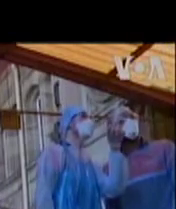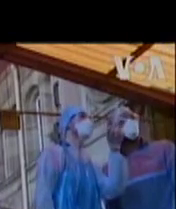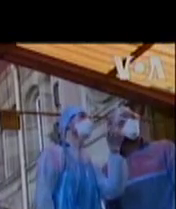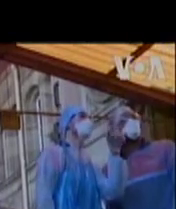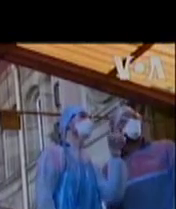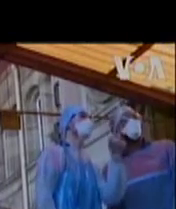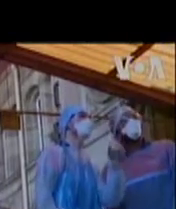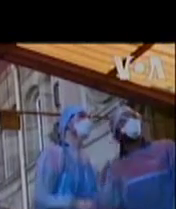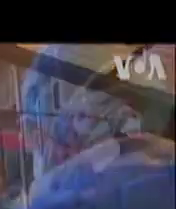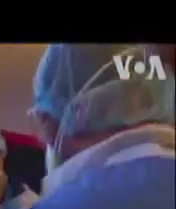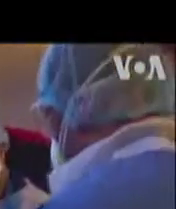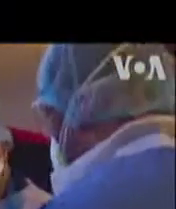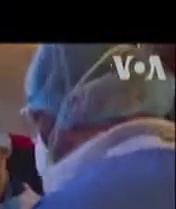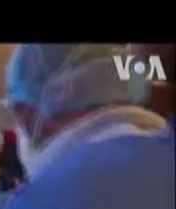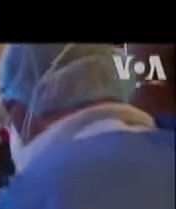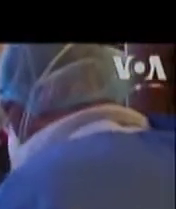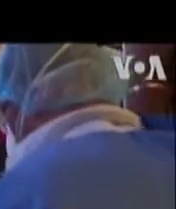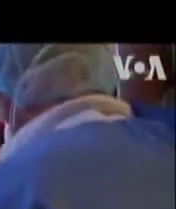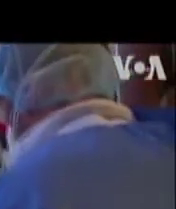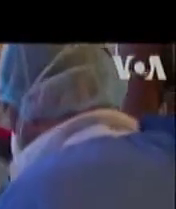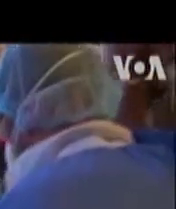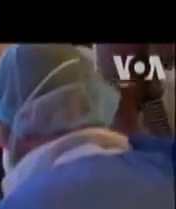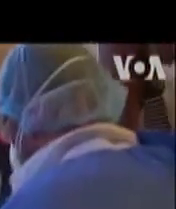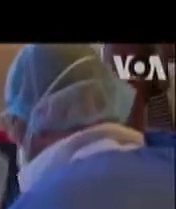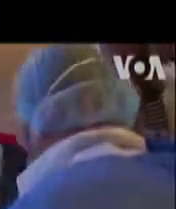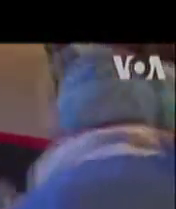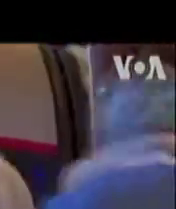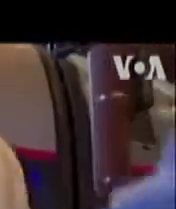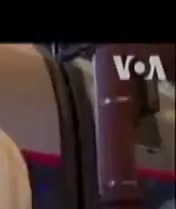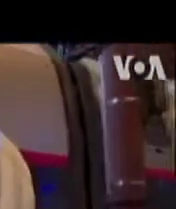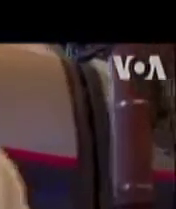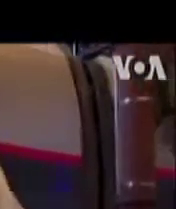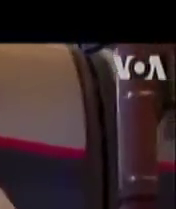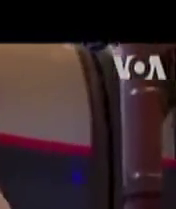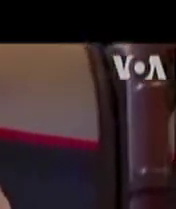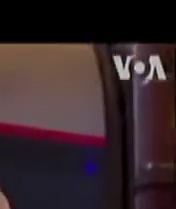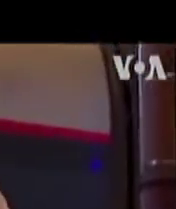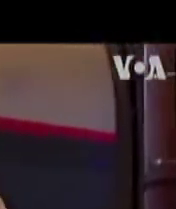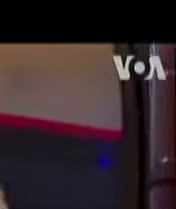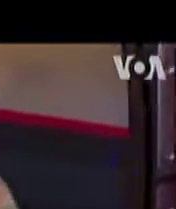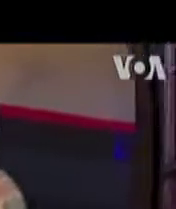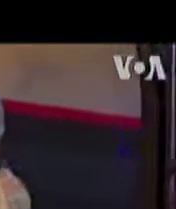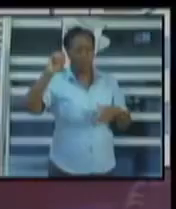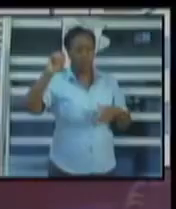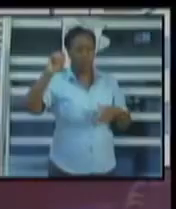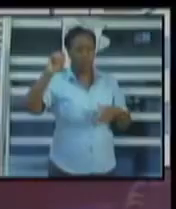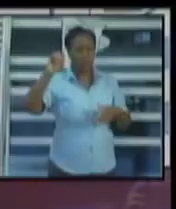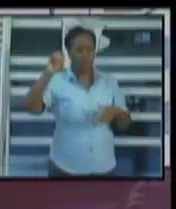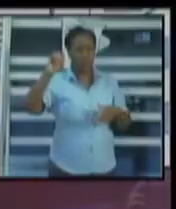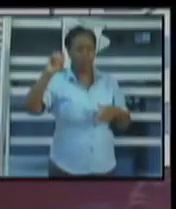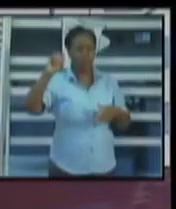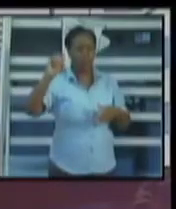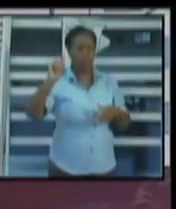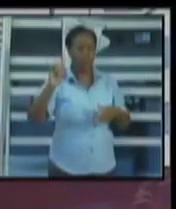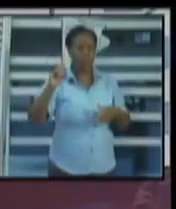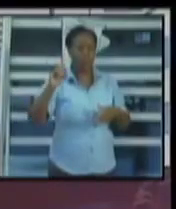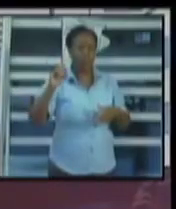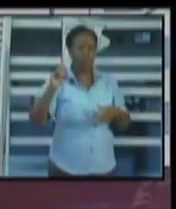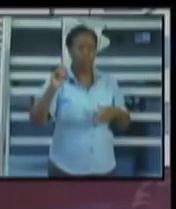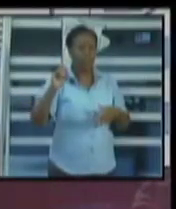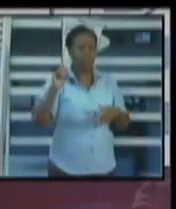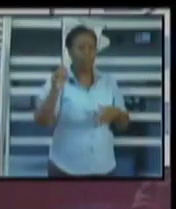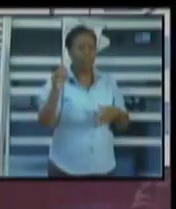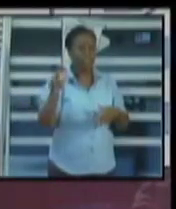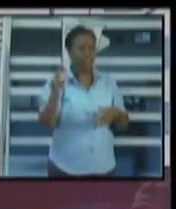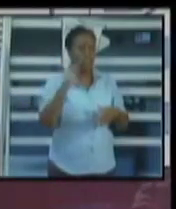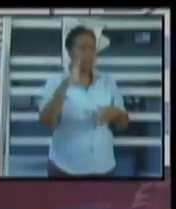even before the results of these tests are known, production of the vaccine is set to begin. The company AstraZeneca is